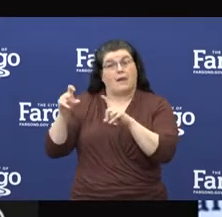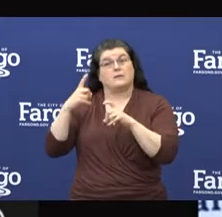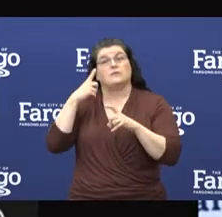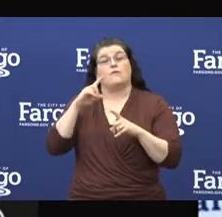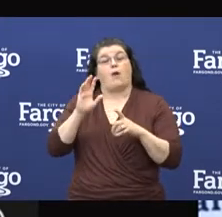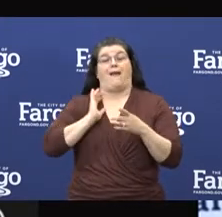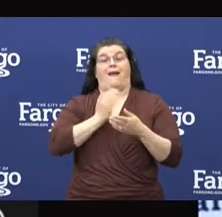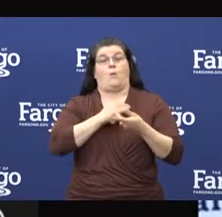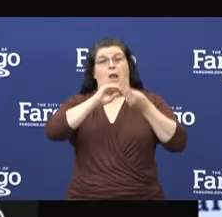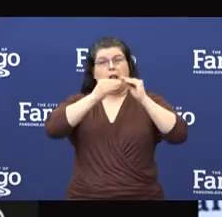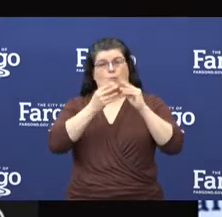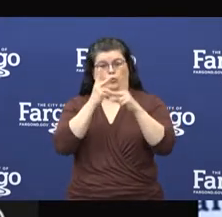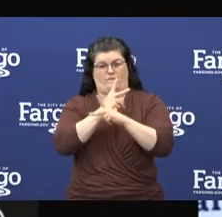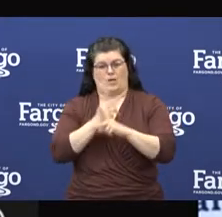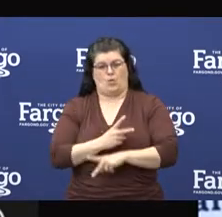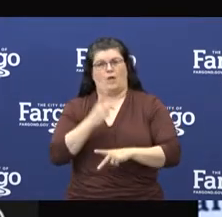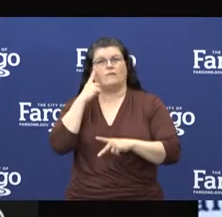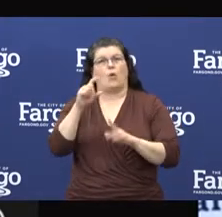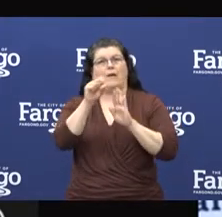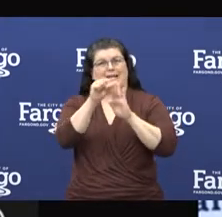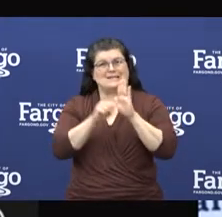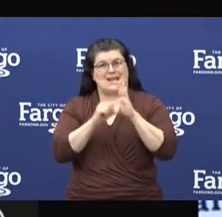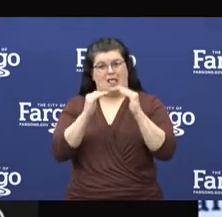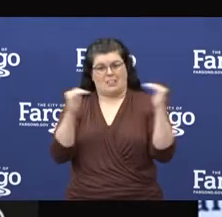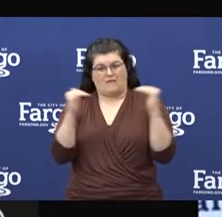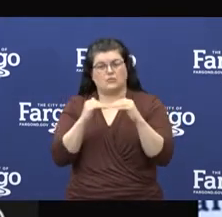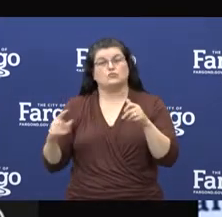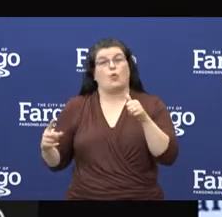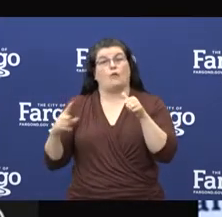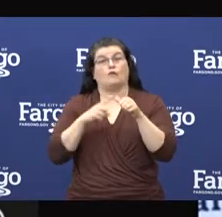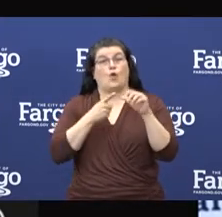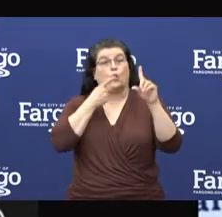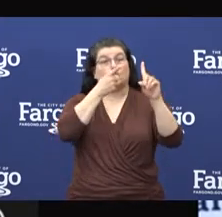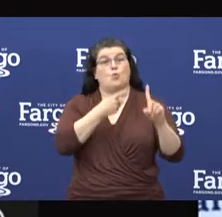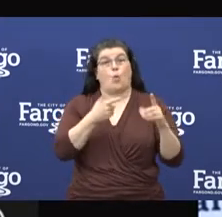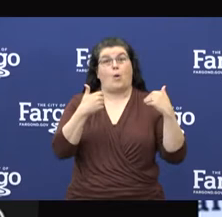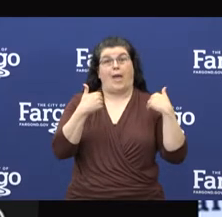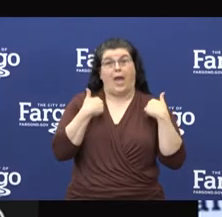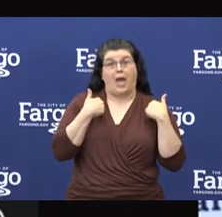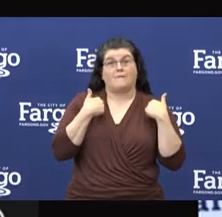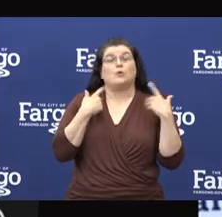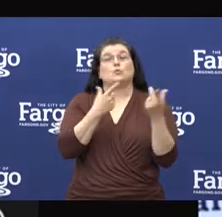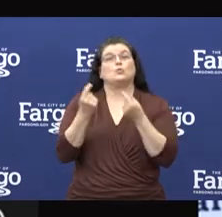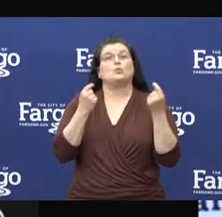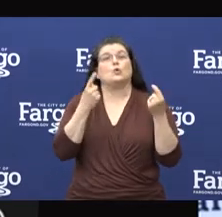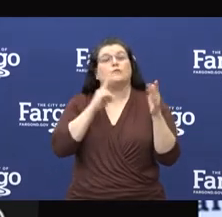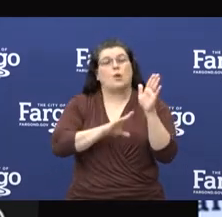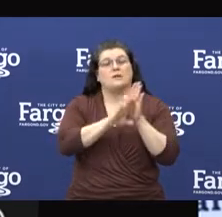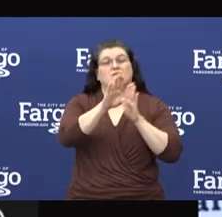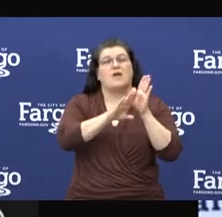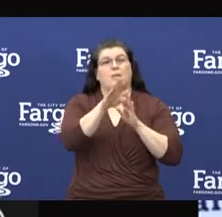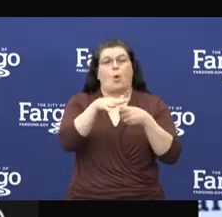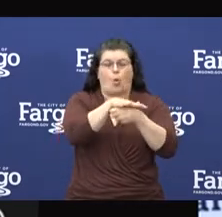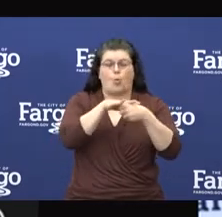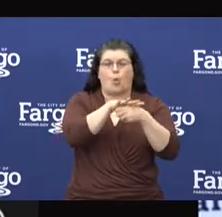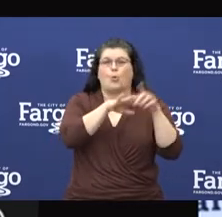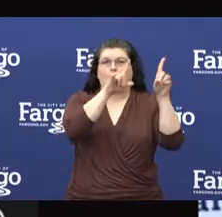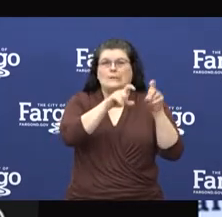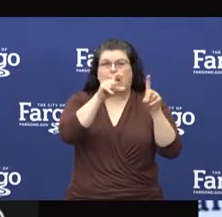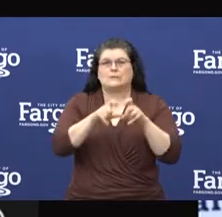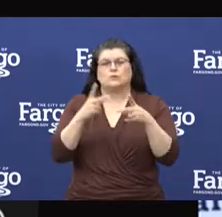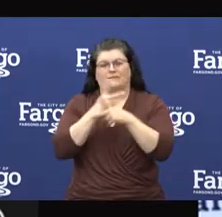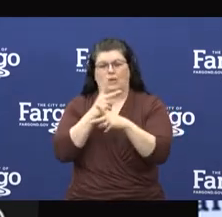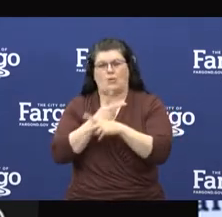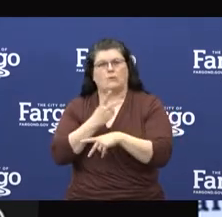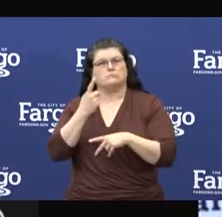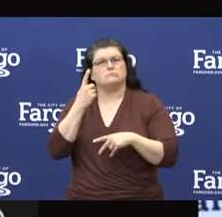County that was determined at the state level. The first goal of our task force was to develop a locally generated testing matrix.